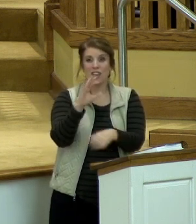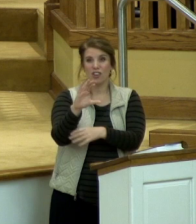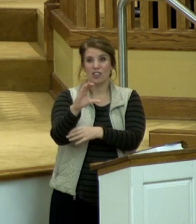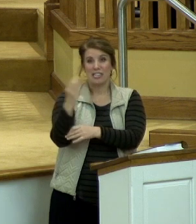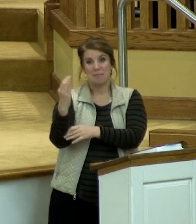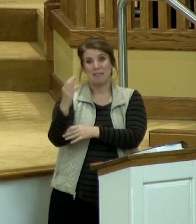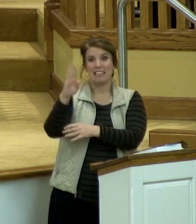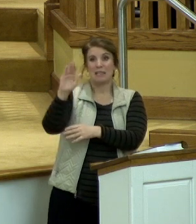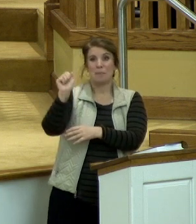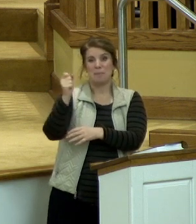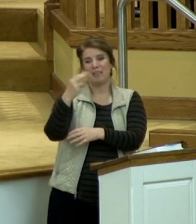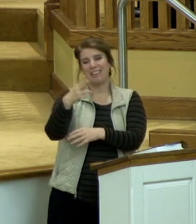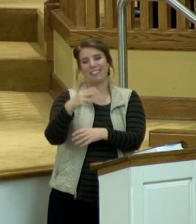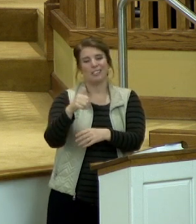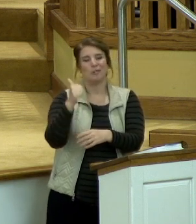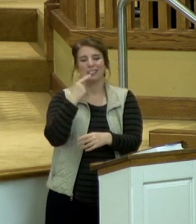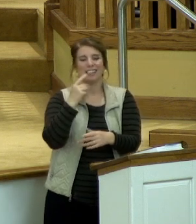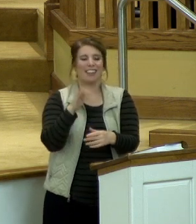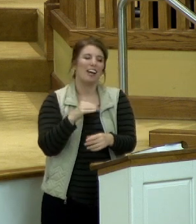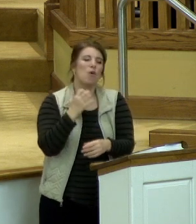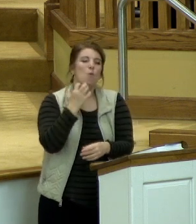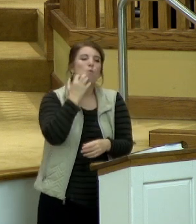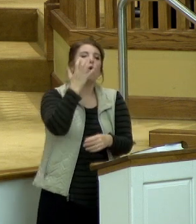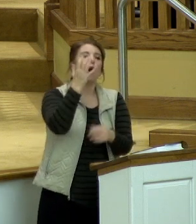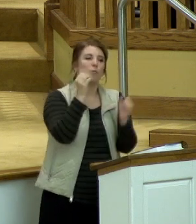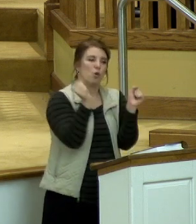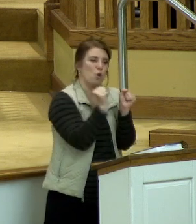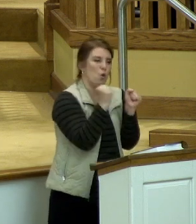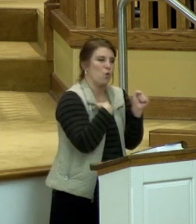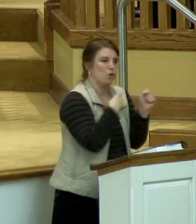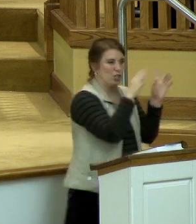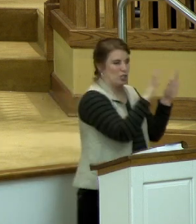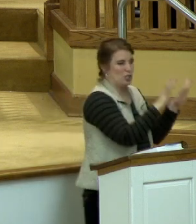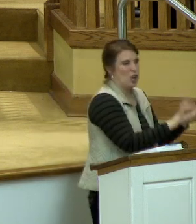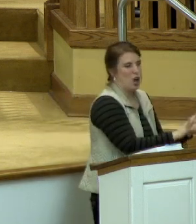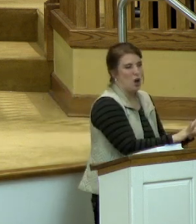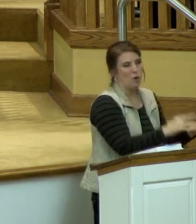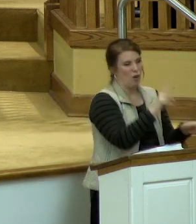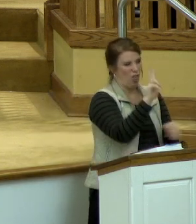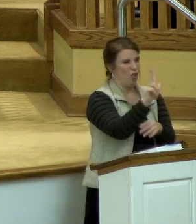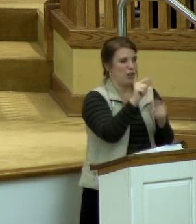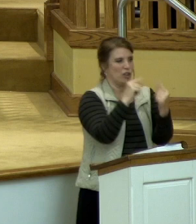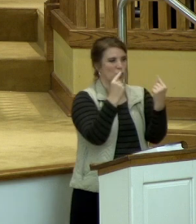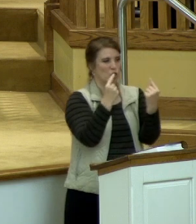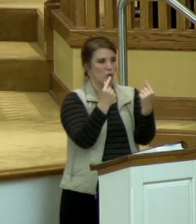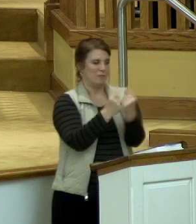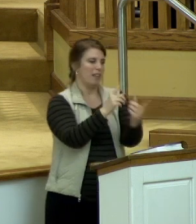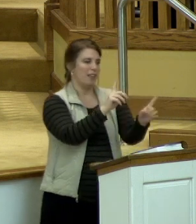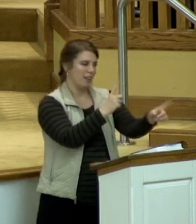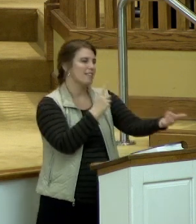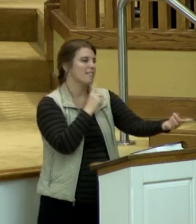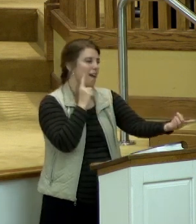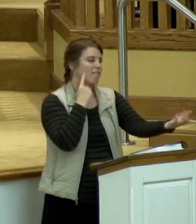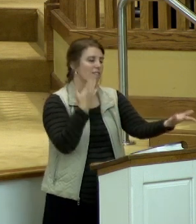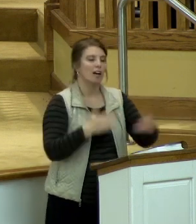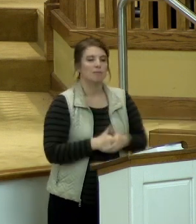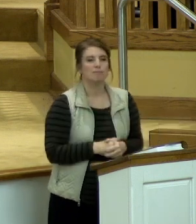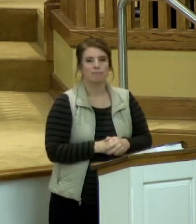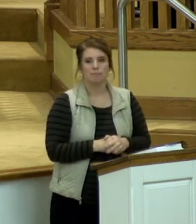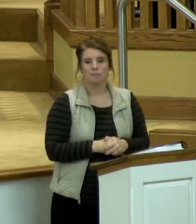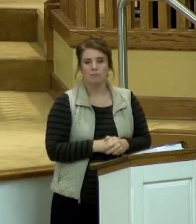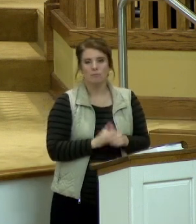beach, but we're not going to do that. We'll just say warmth, cold, or snow. All right, those are the groups. We'll split up into tonight, but this is what I